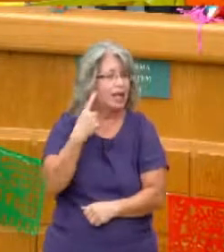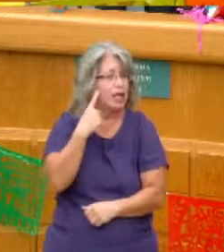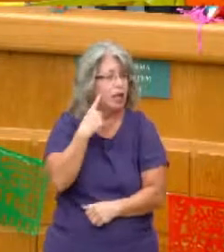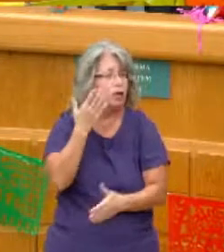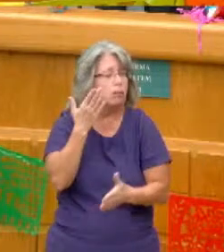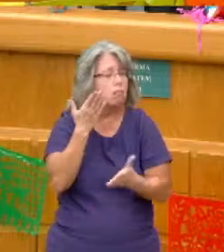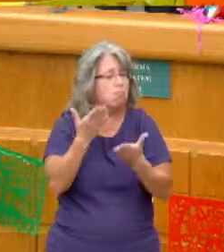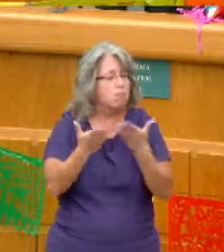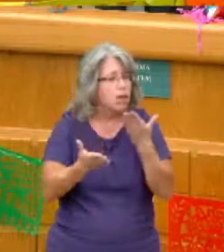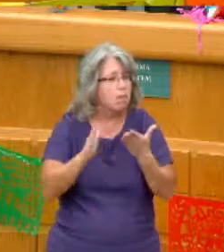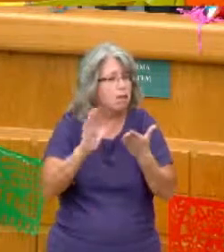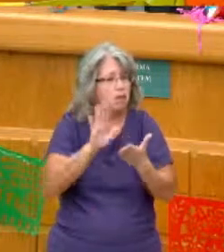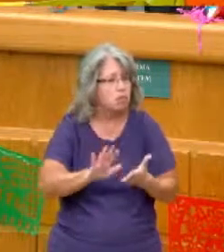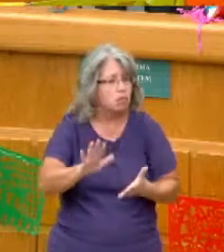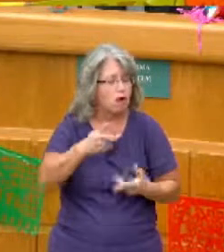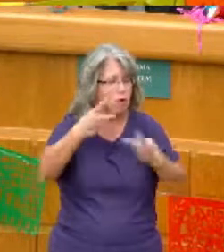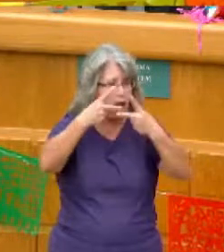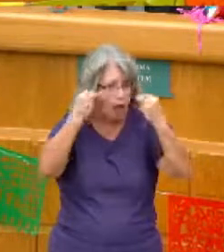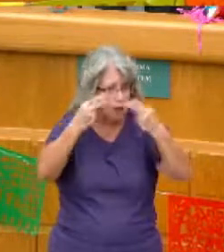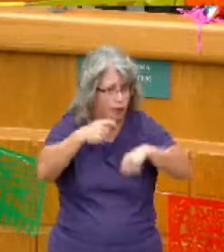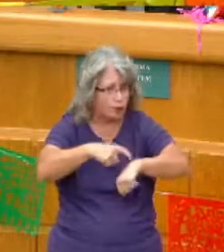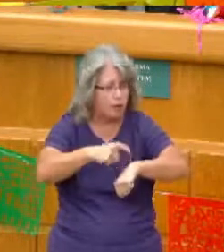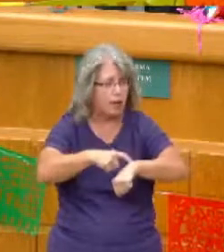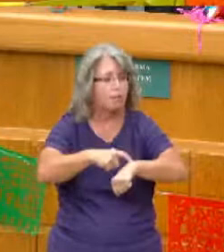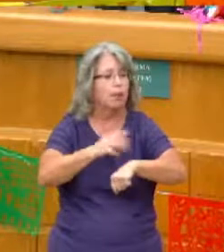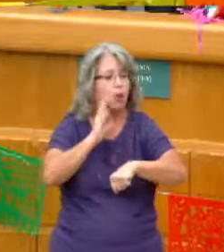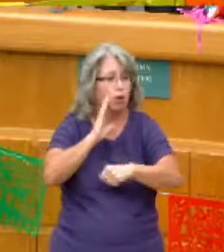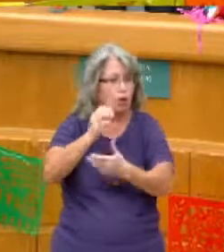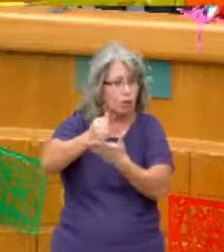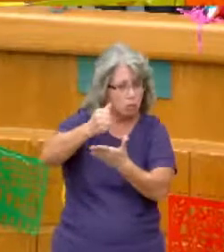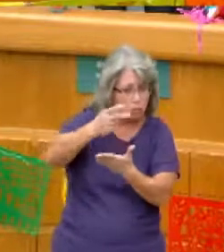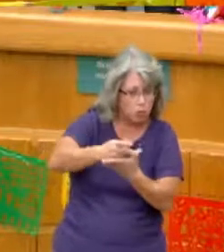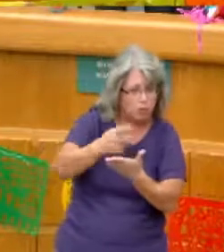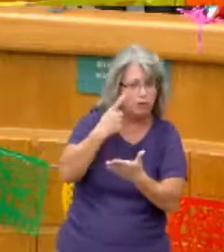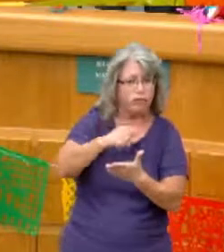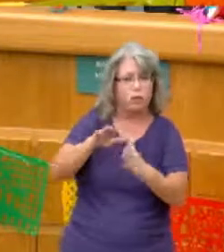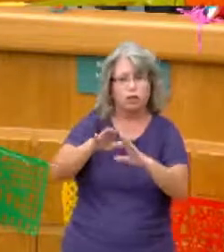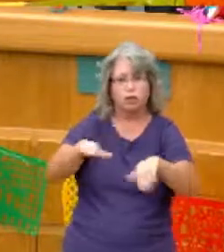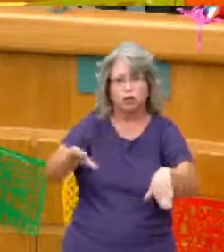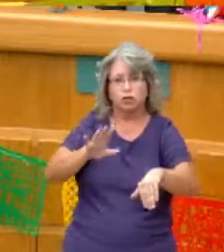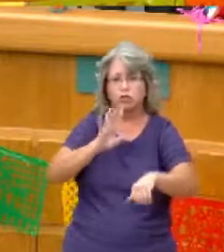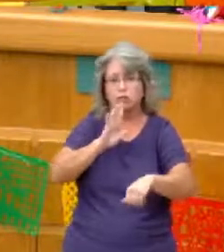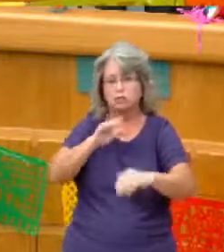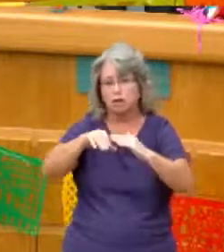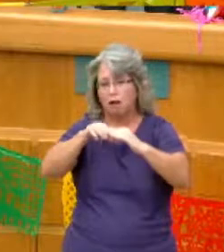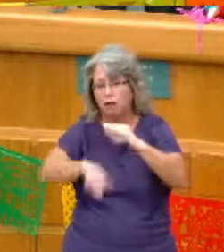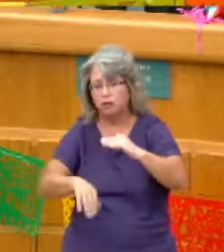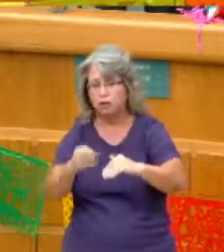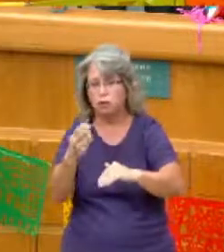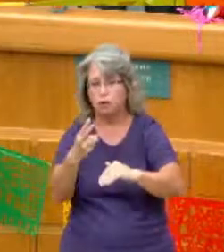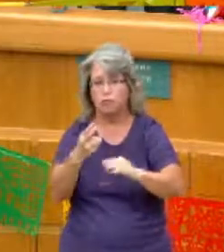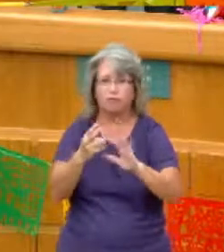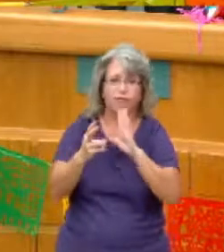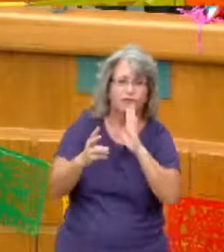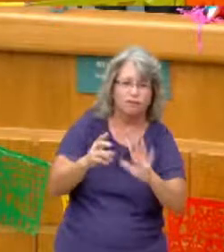11. This past Friday, the FDA advisory panel